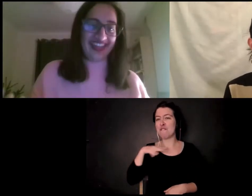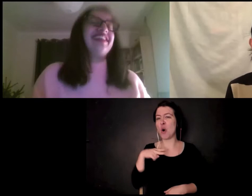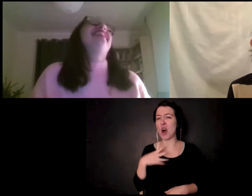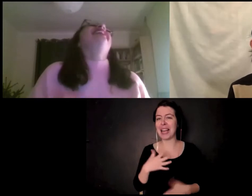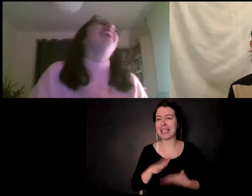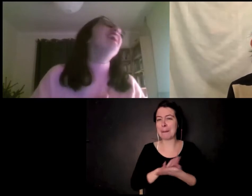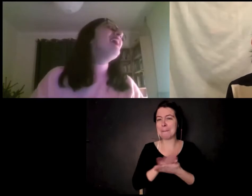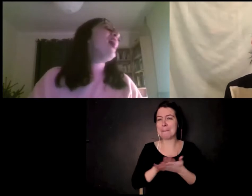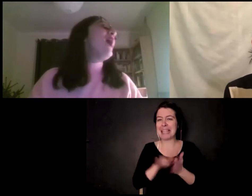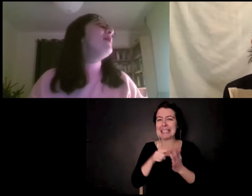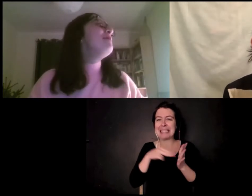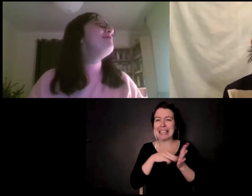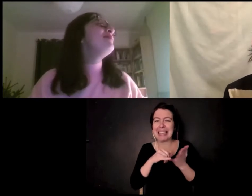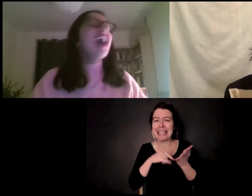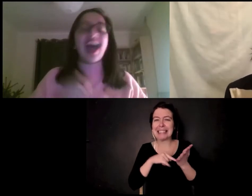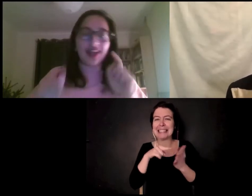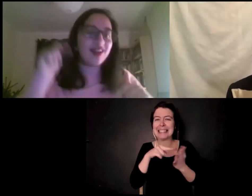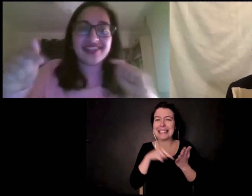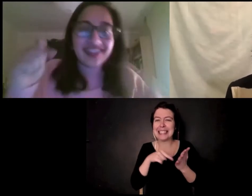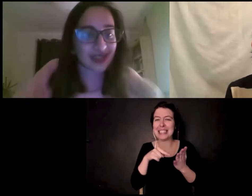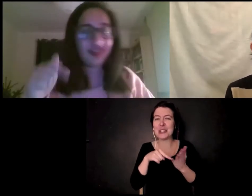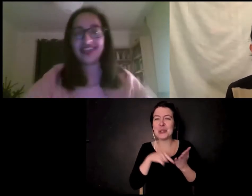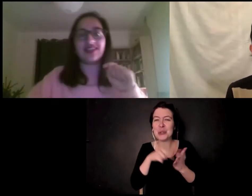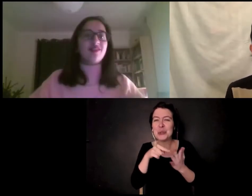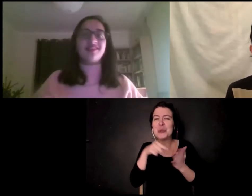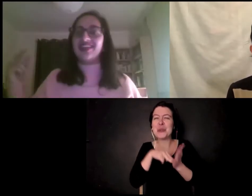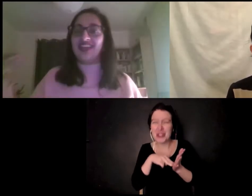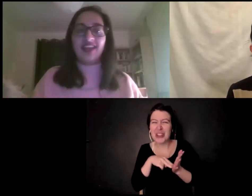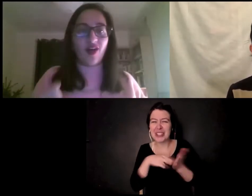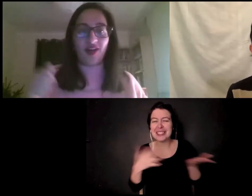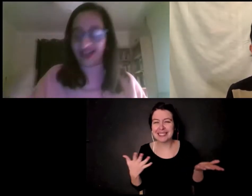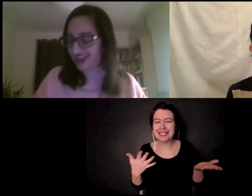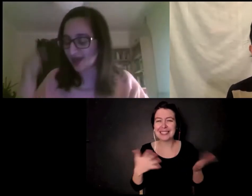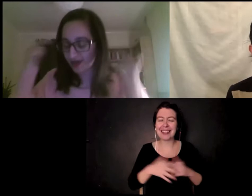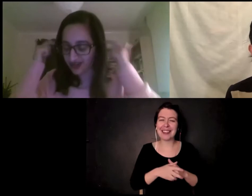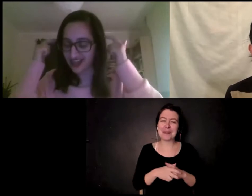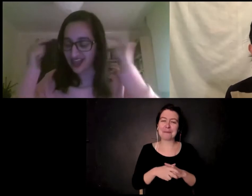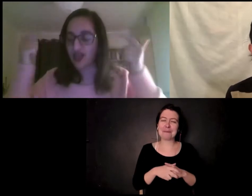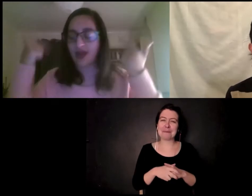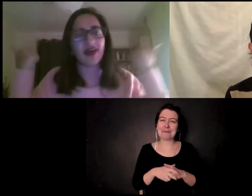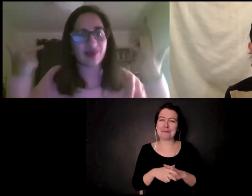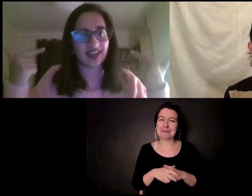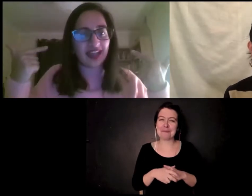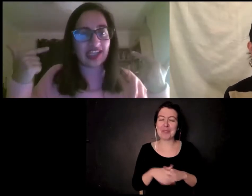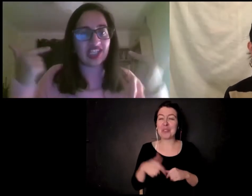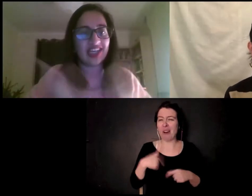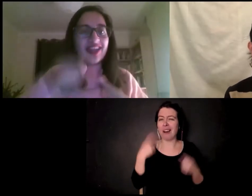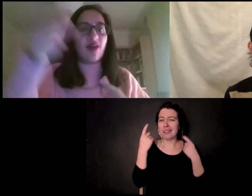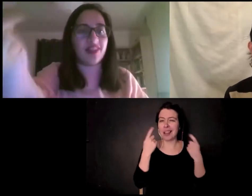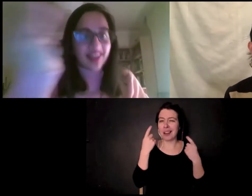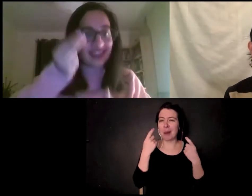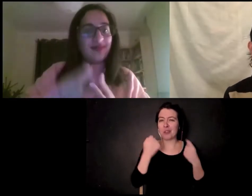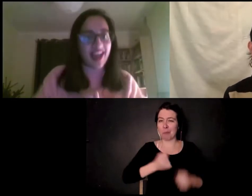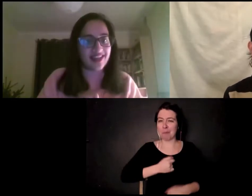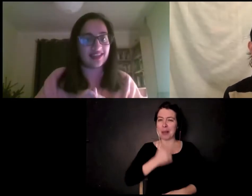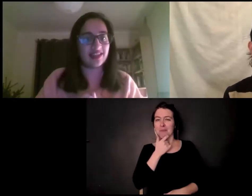of the yeah. And I logged into all these talks thinking, I'm gonna, in my speculation, I'm